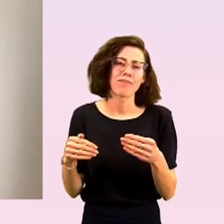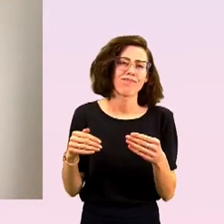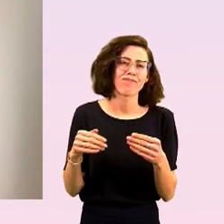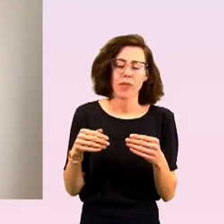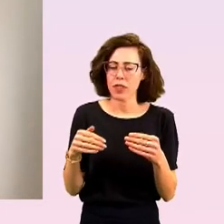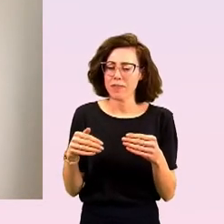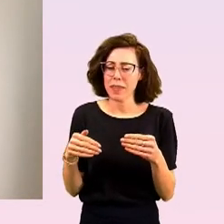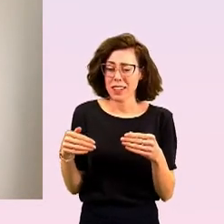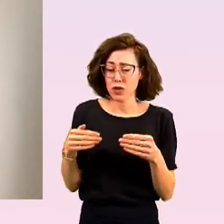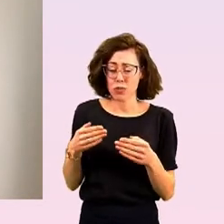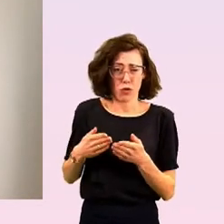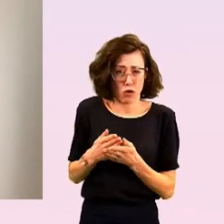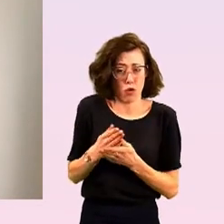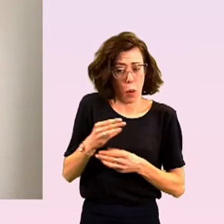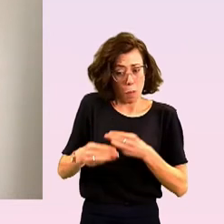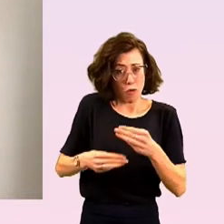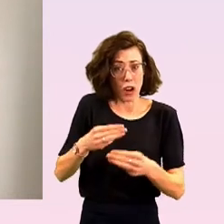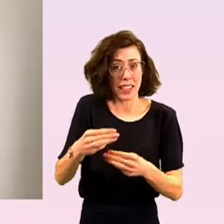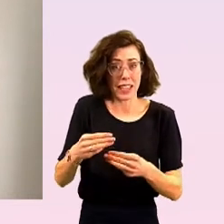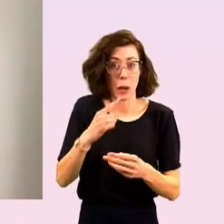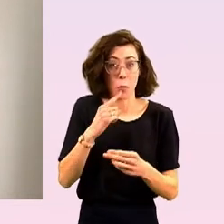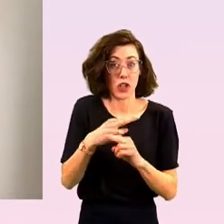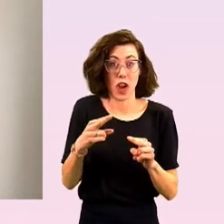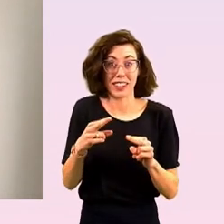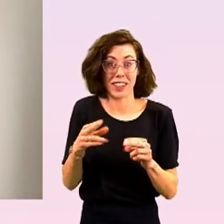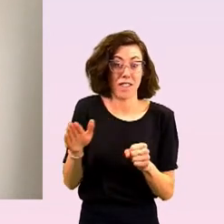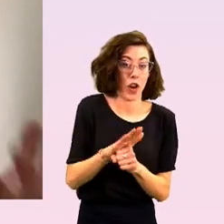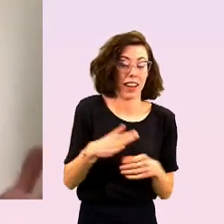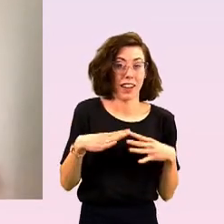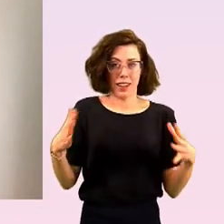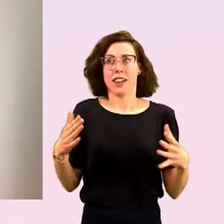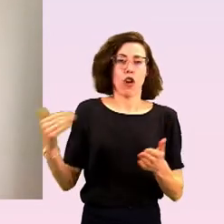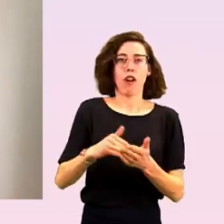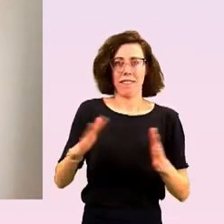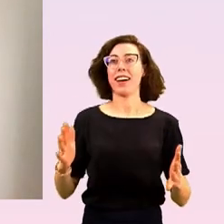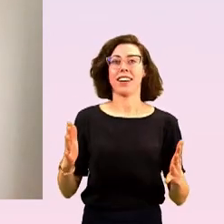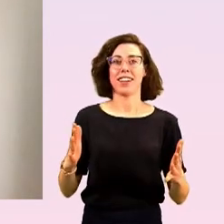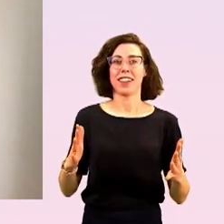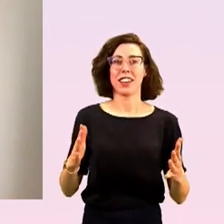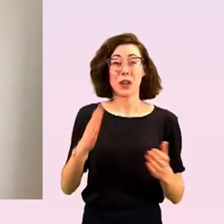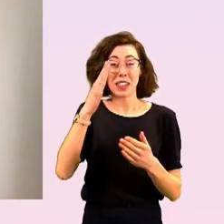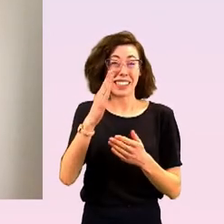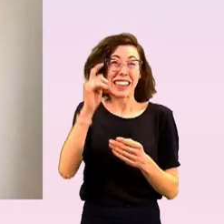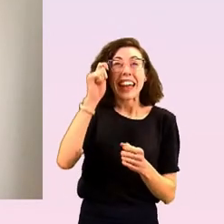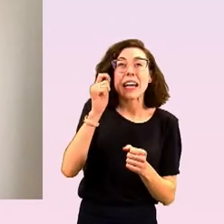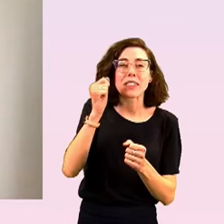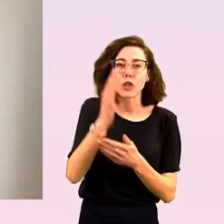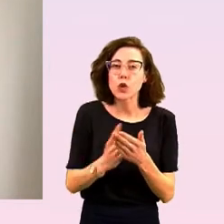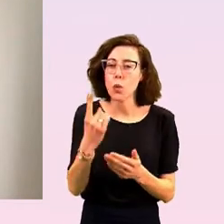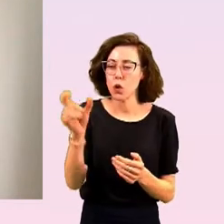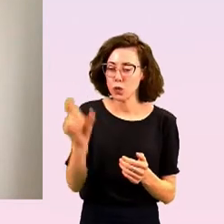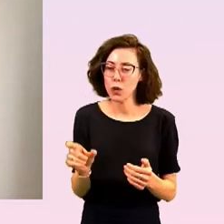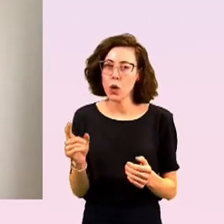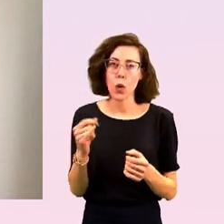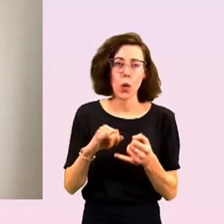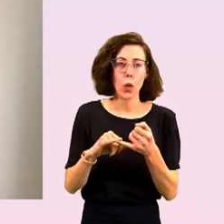quite arrived there yet. And I'm thinking, for example, of somebody who arrives now, who's LGBT, arrives in, or any